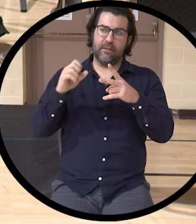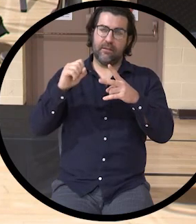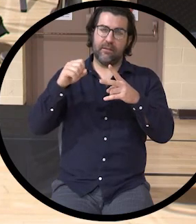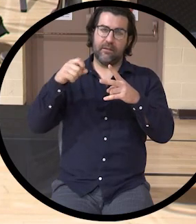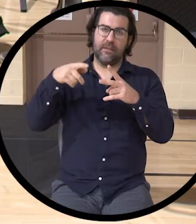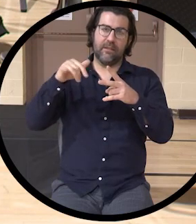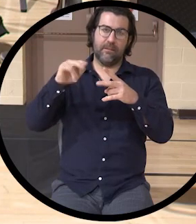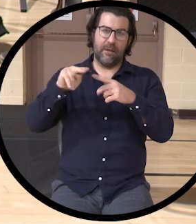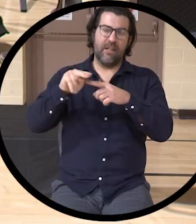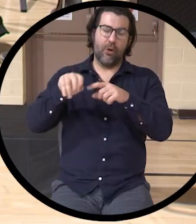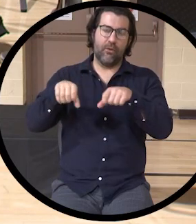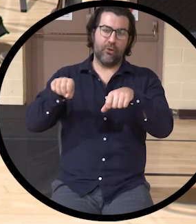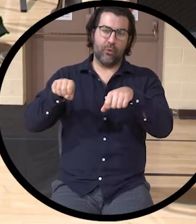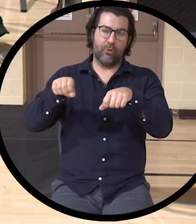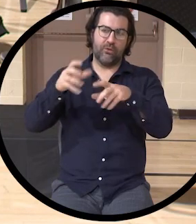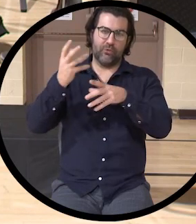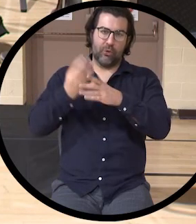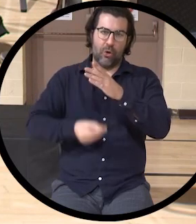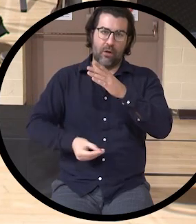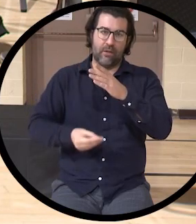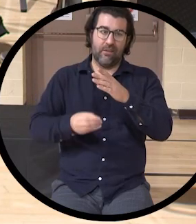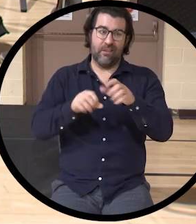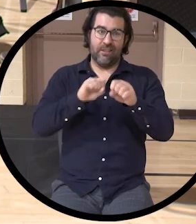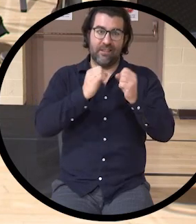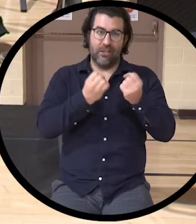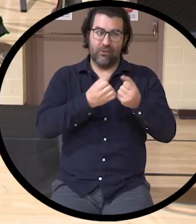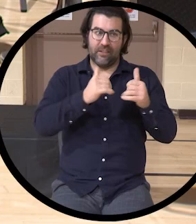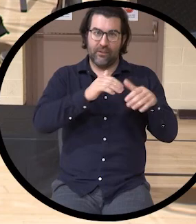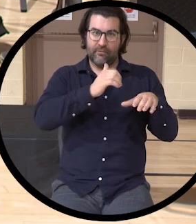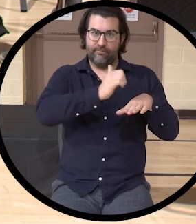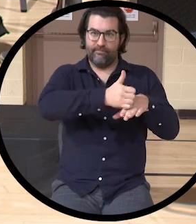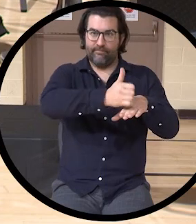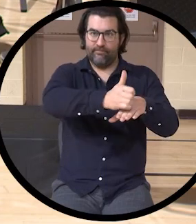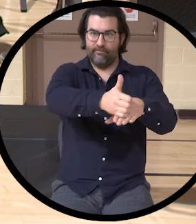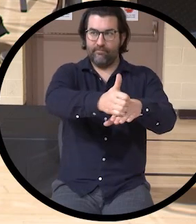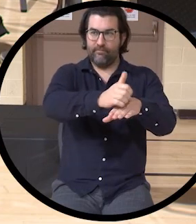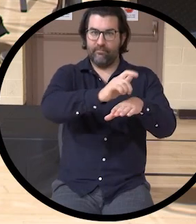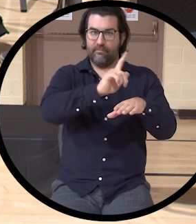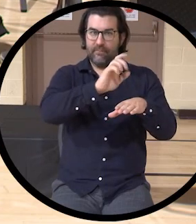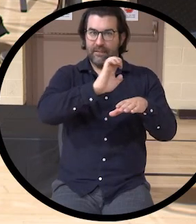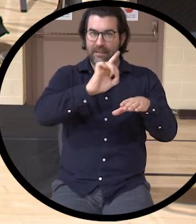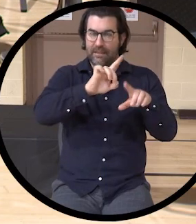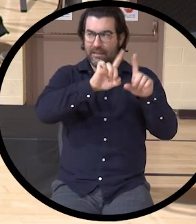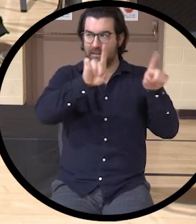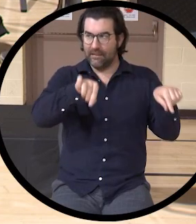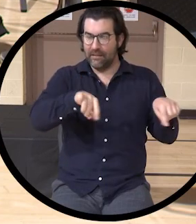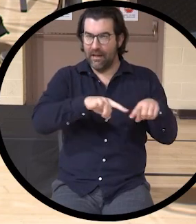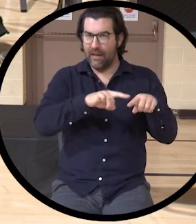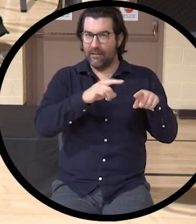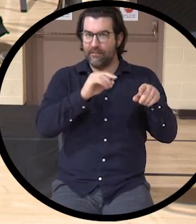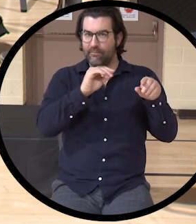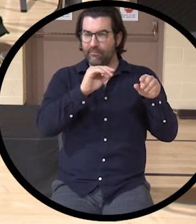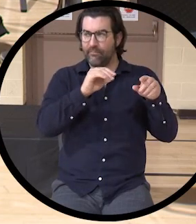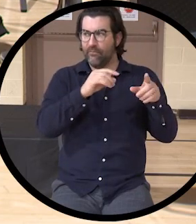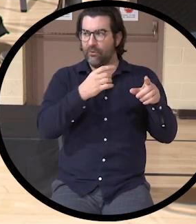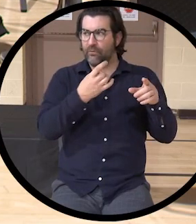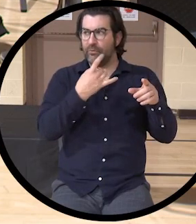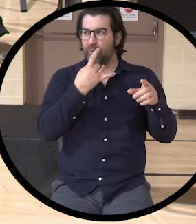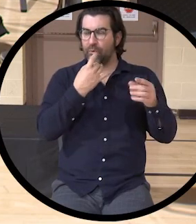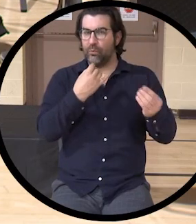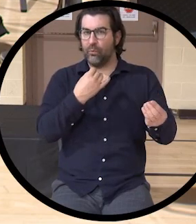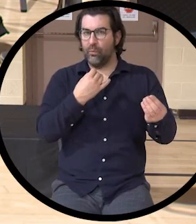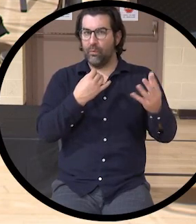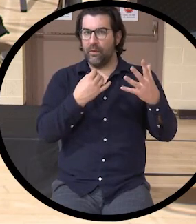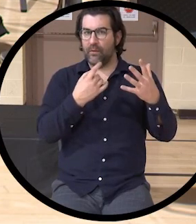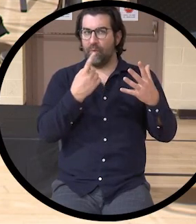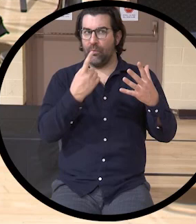but we have some of these stations that are still left with LED signage that starts to have, there's one of